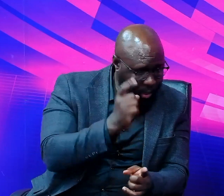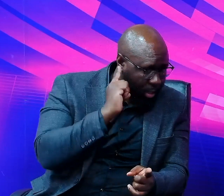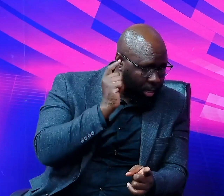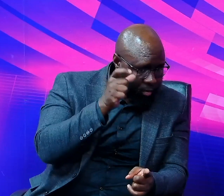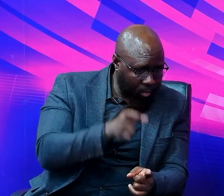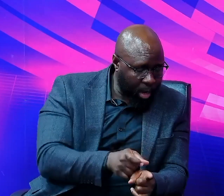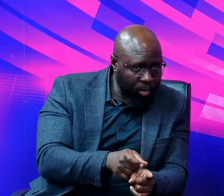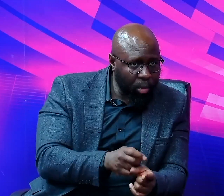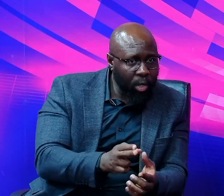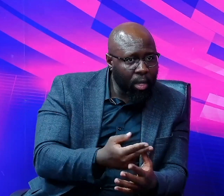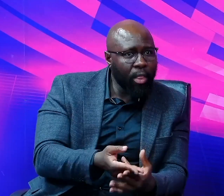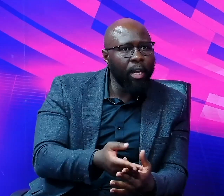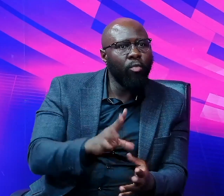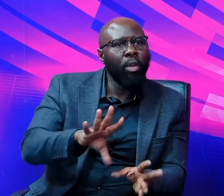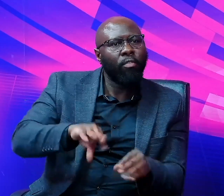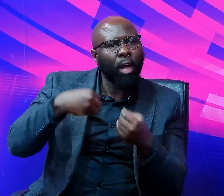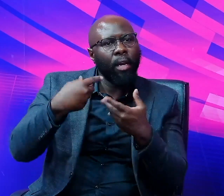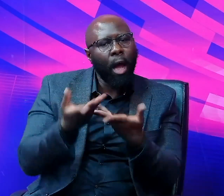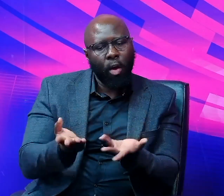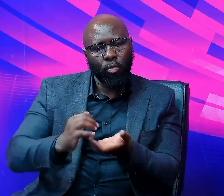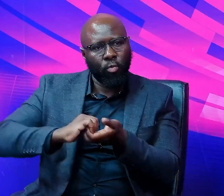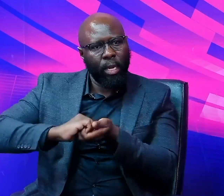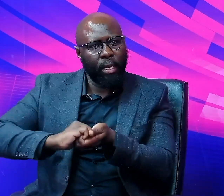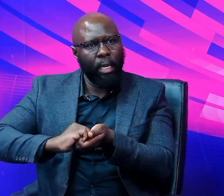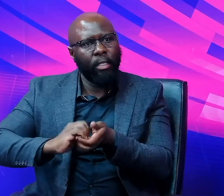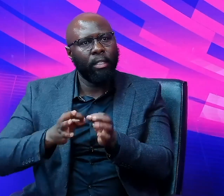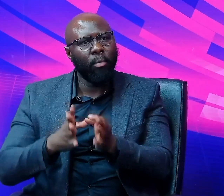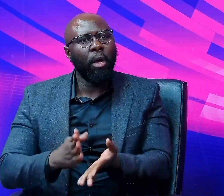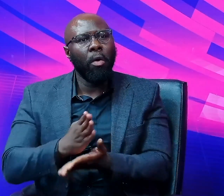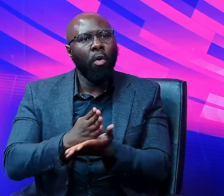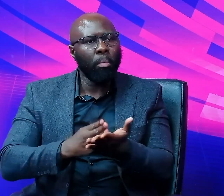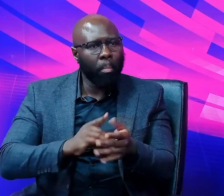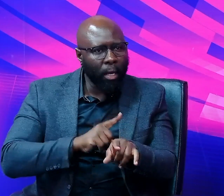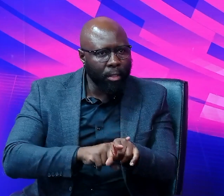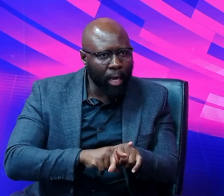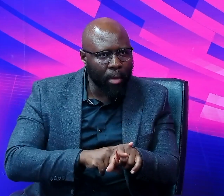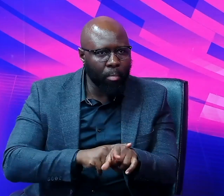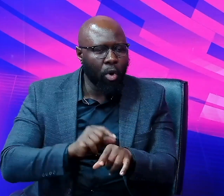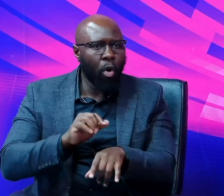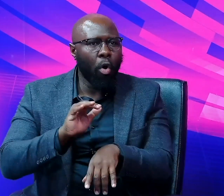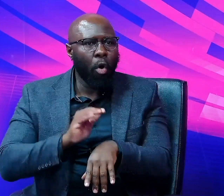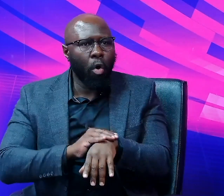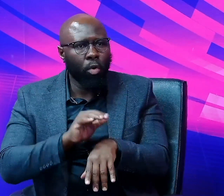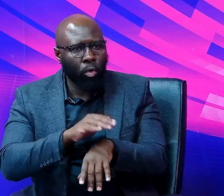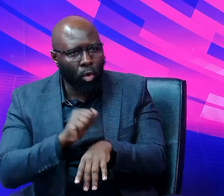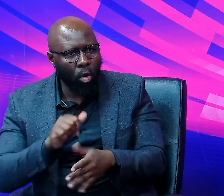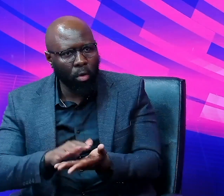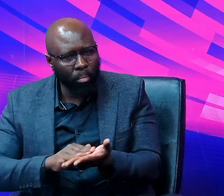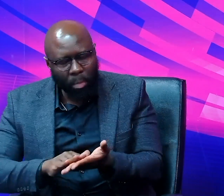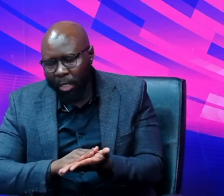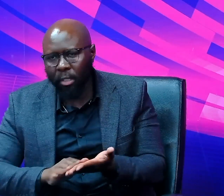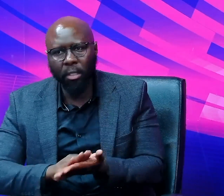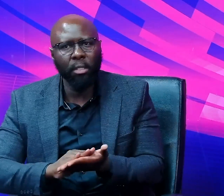interpreter. First, give the deaf person a job, and then find out how to engage an interpreter, some on